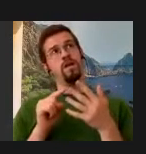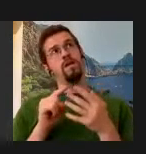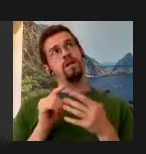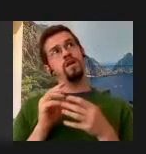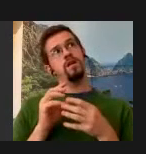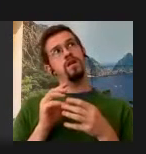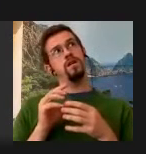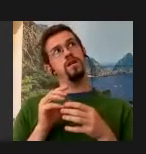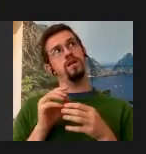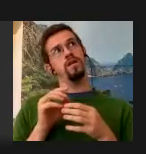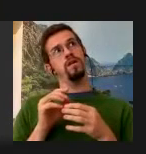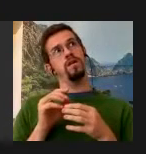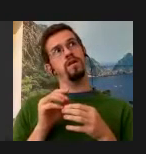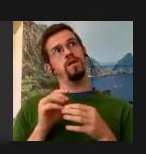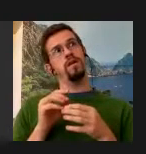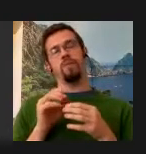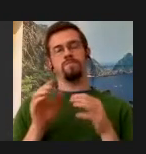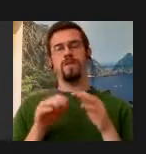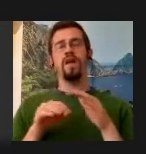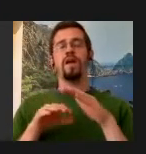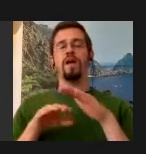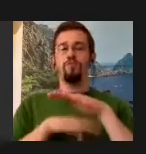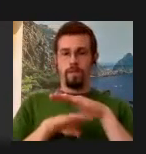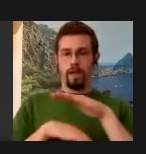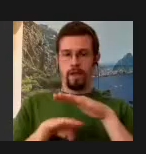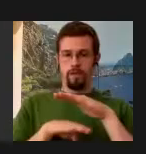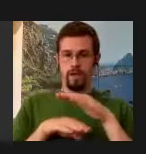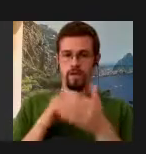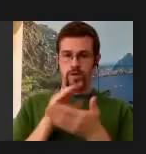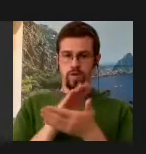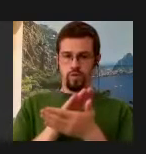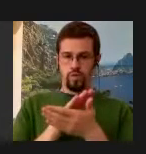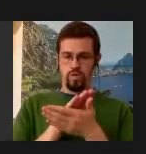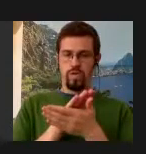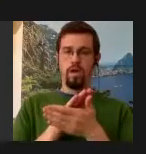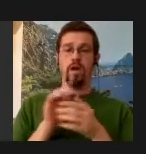the primary school also, but in the fifth level.